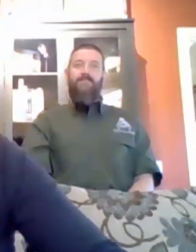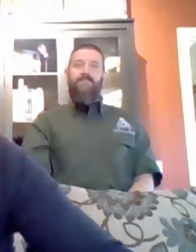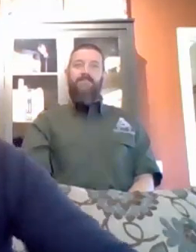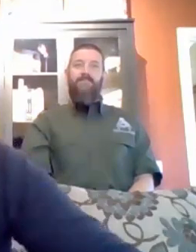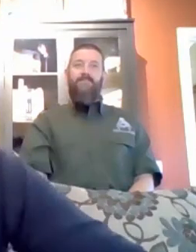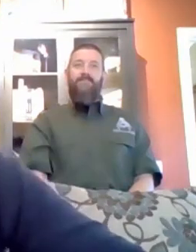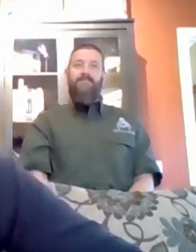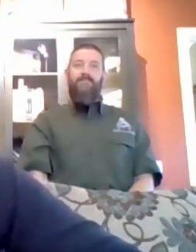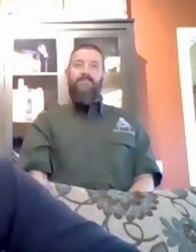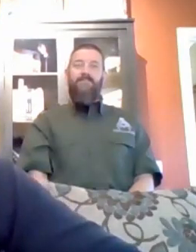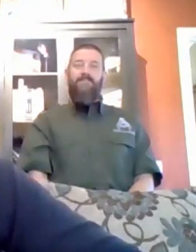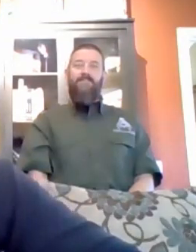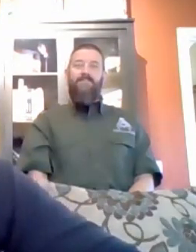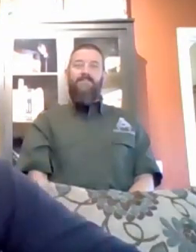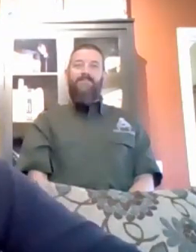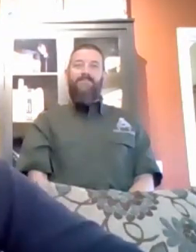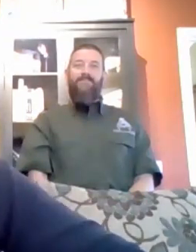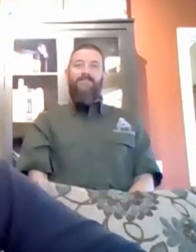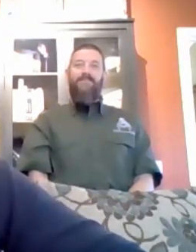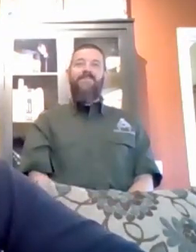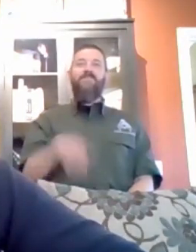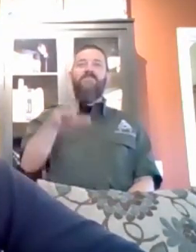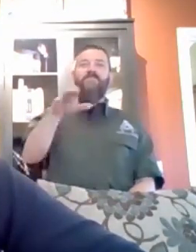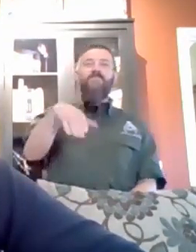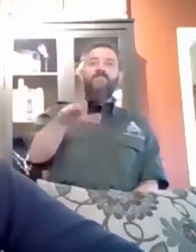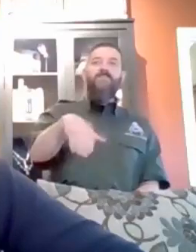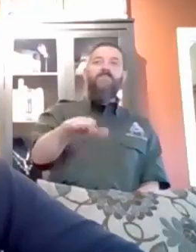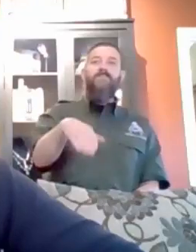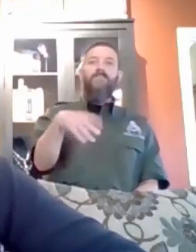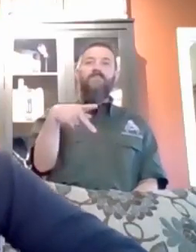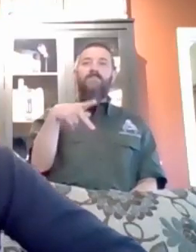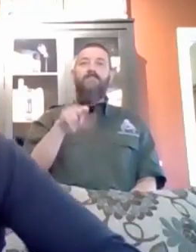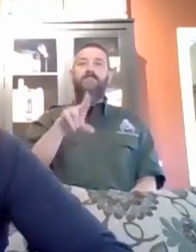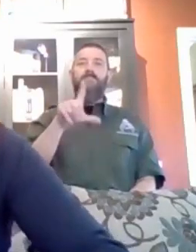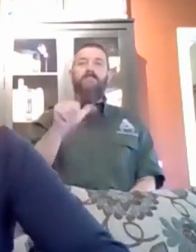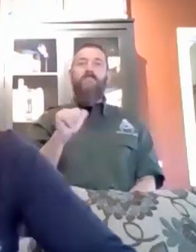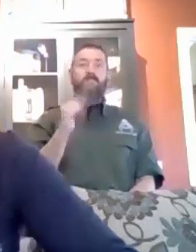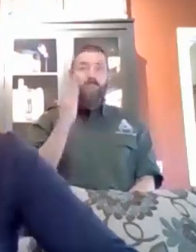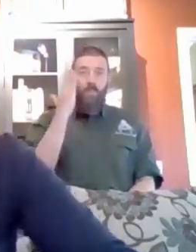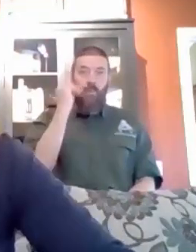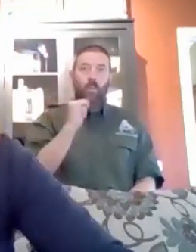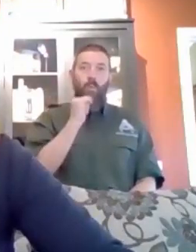Sarge. Well, why don't you come with him for a minute?